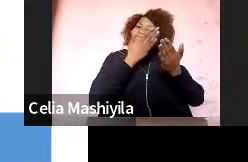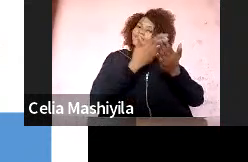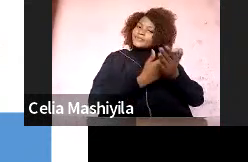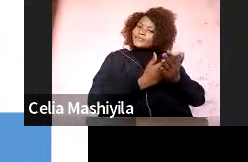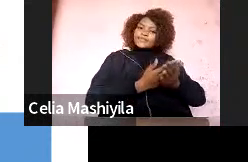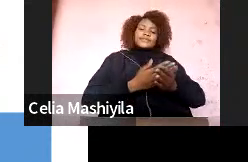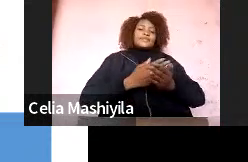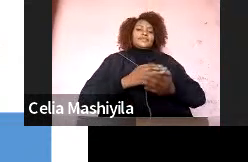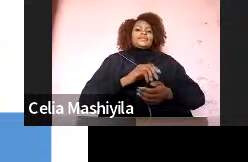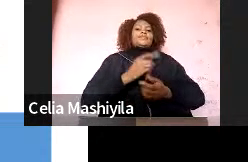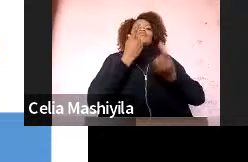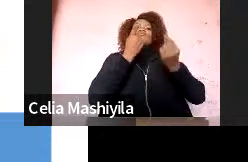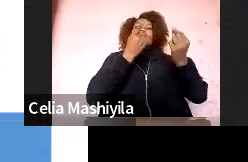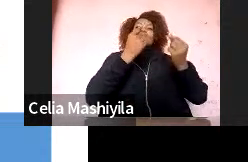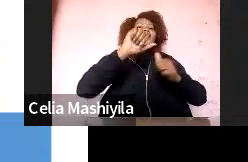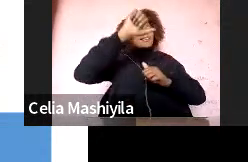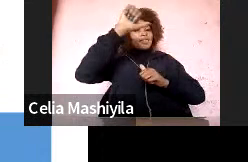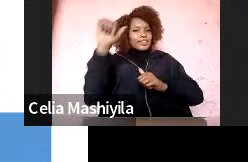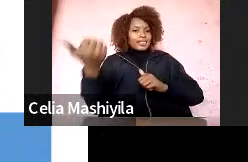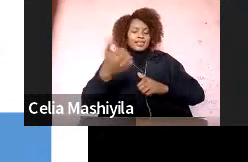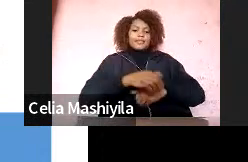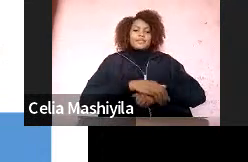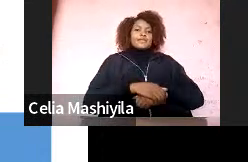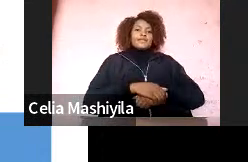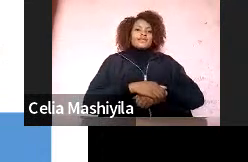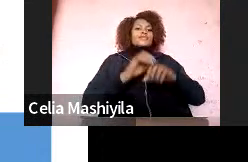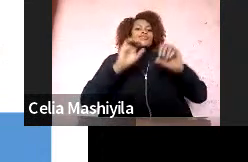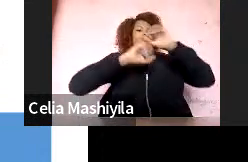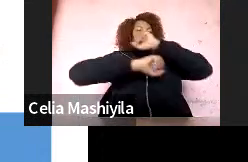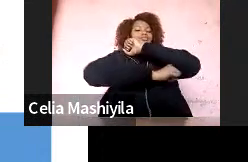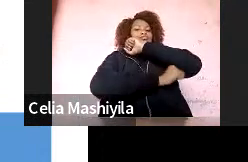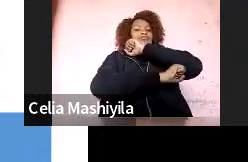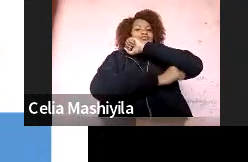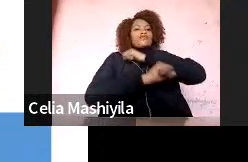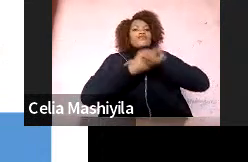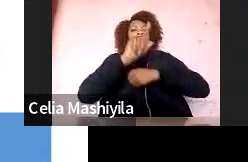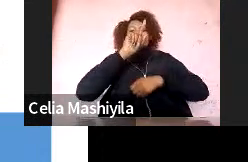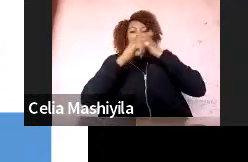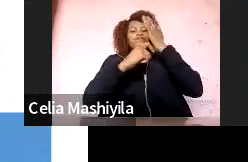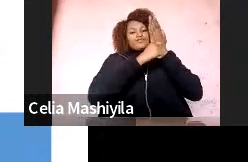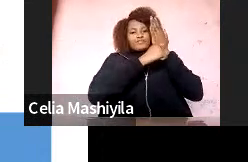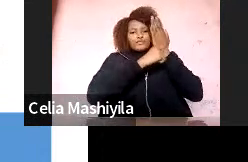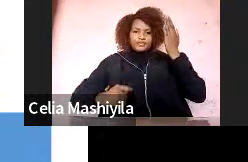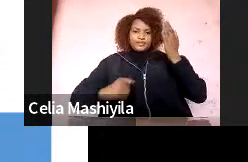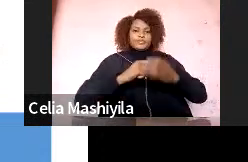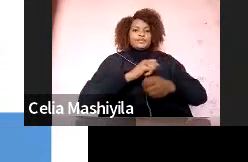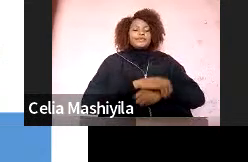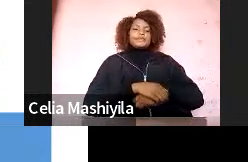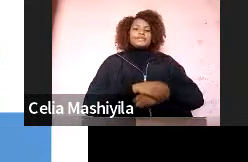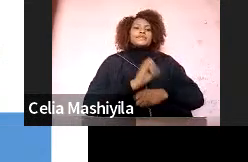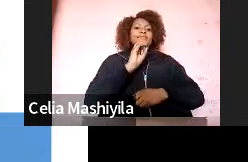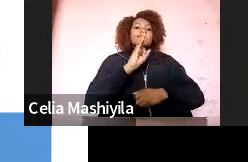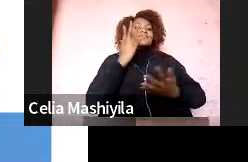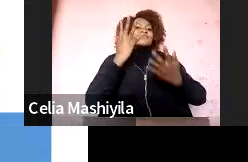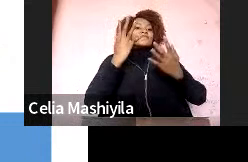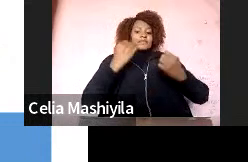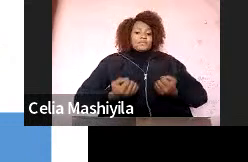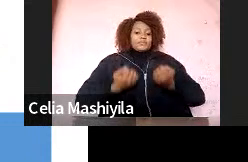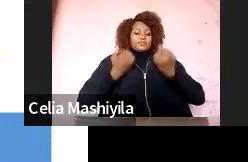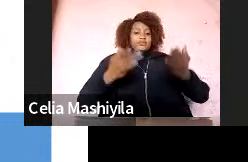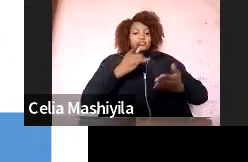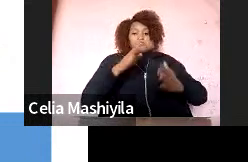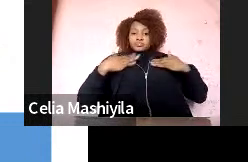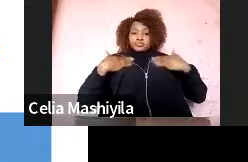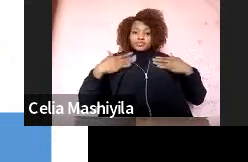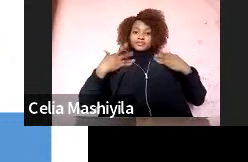body, which is Office of the Tax Ombudsman. If you are not happy with whatever service or administrative processes which